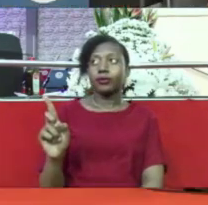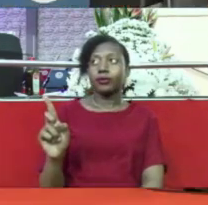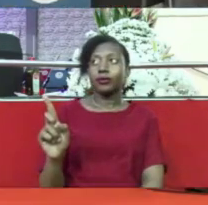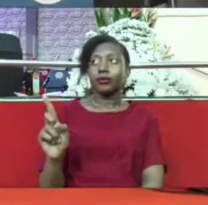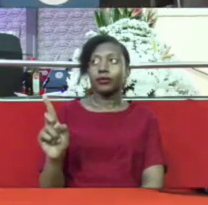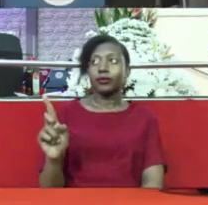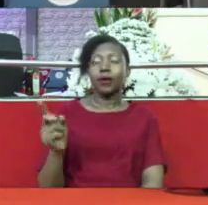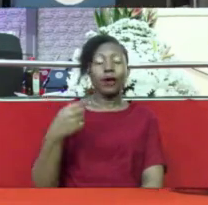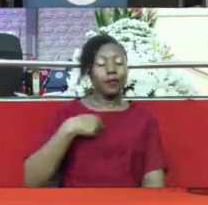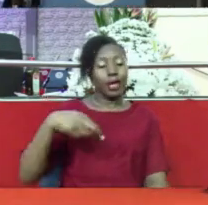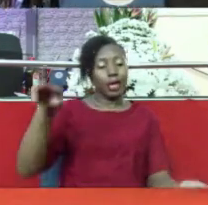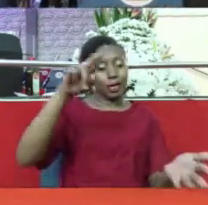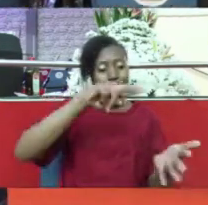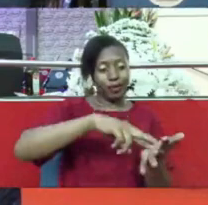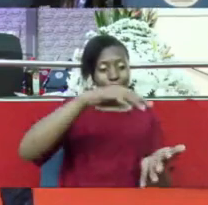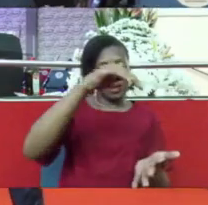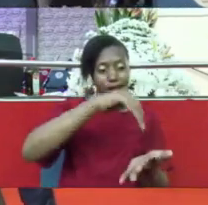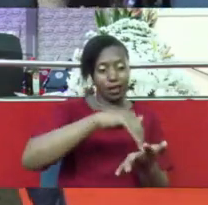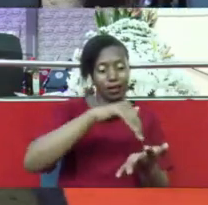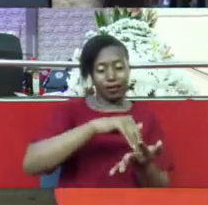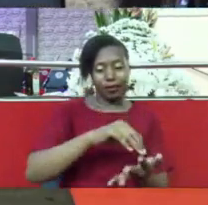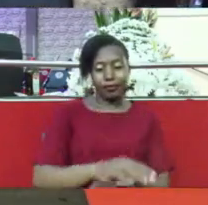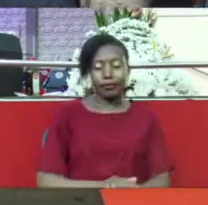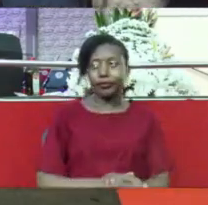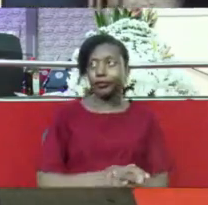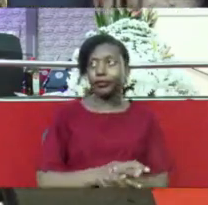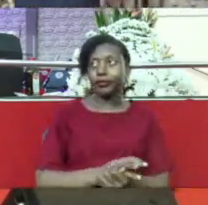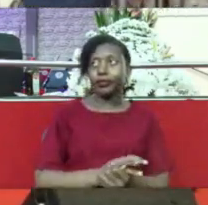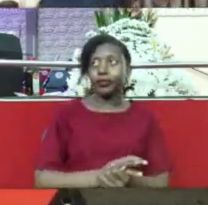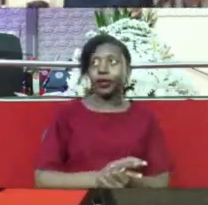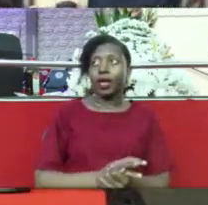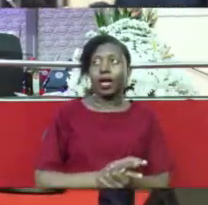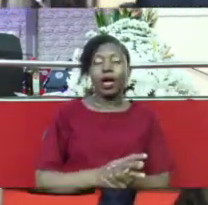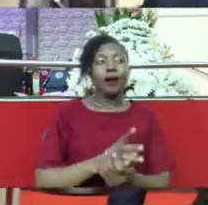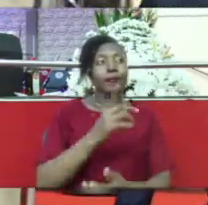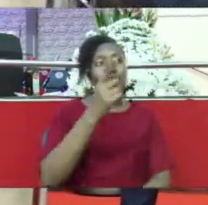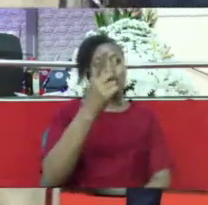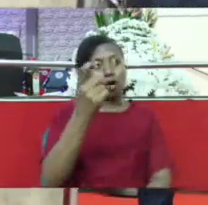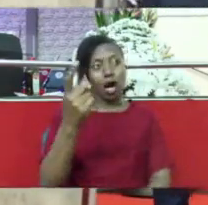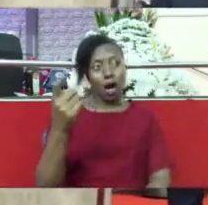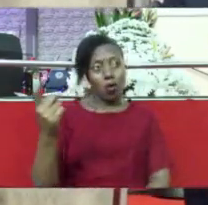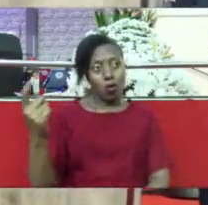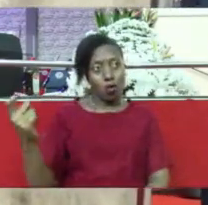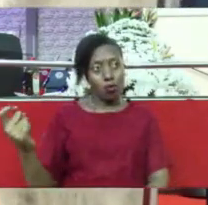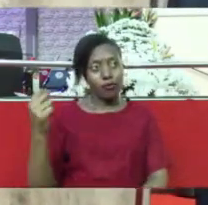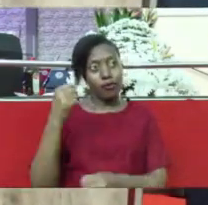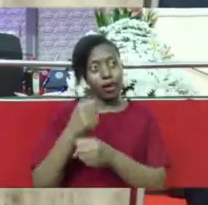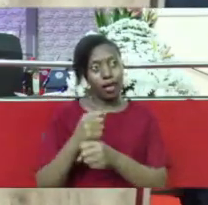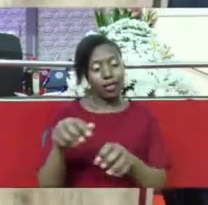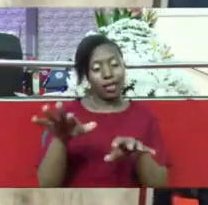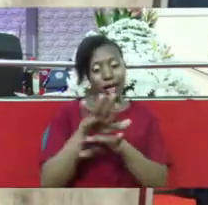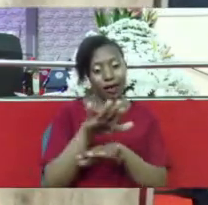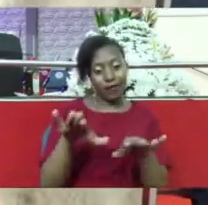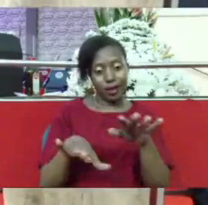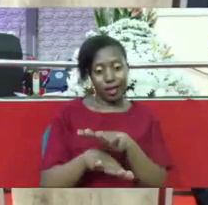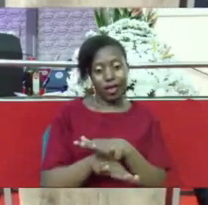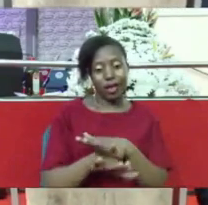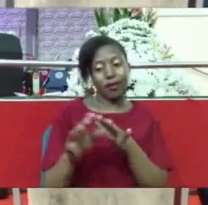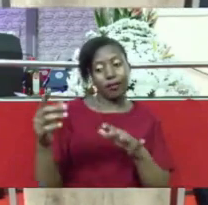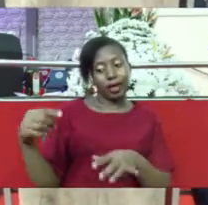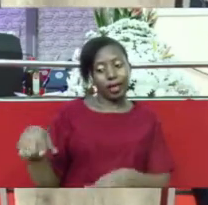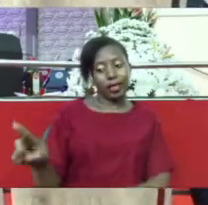Can I repeat it again? Nirudie tena. A worm does everything by